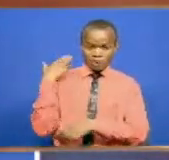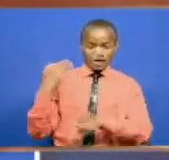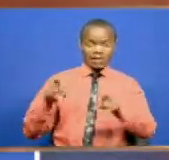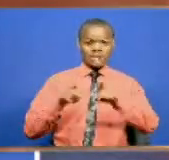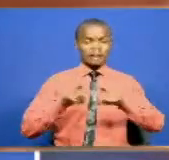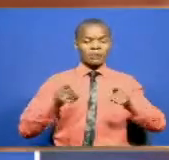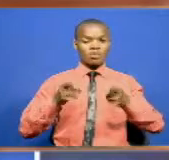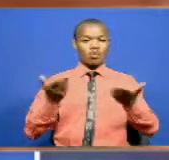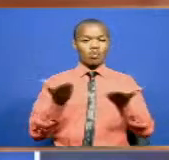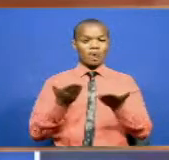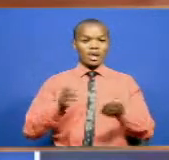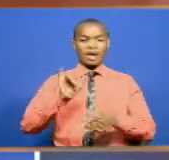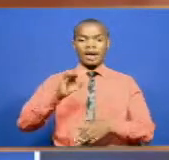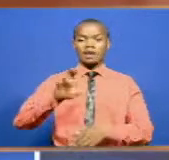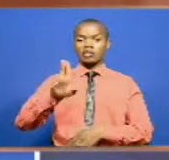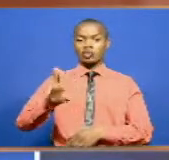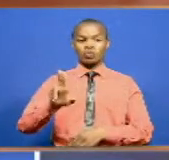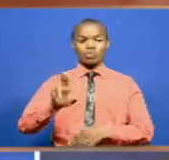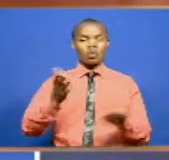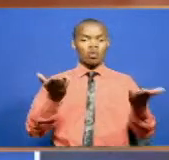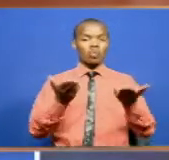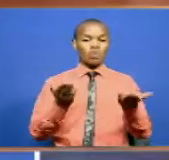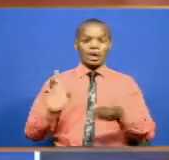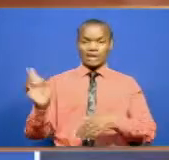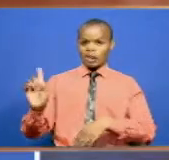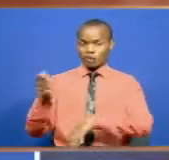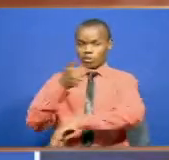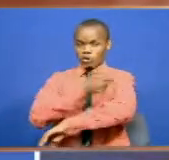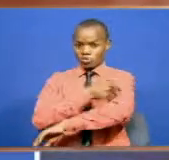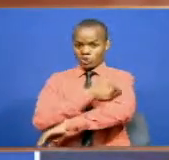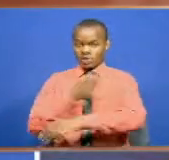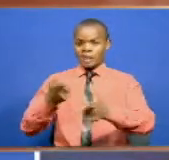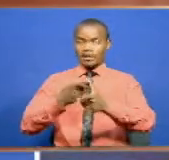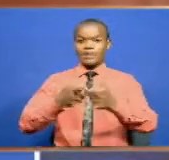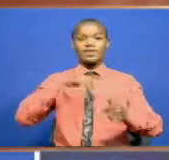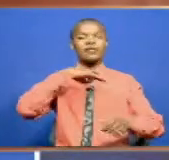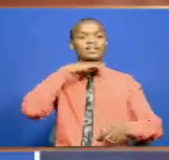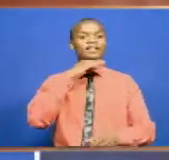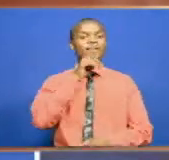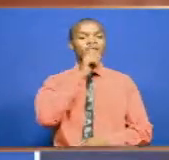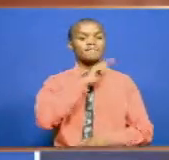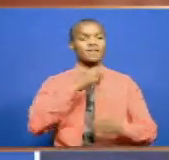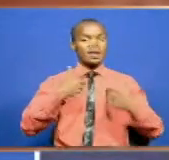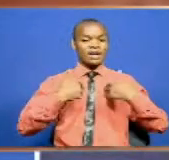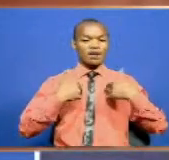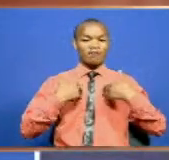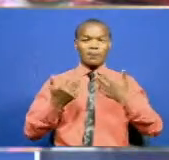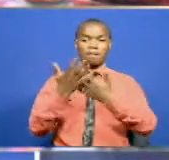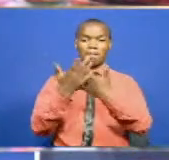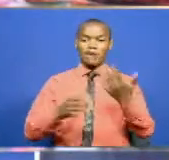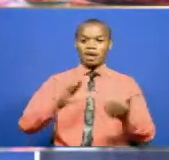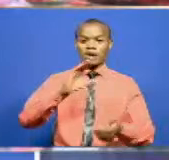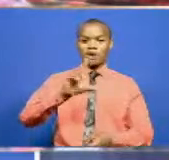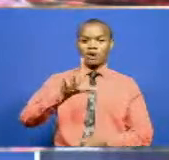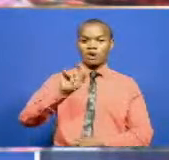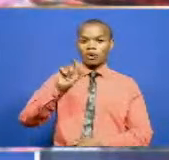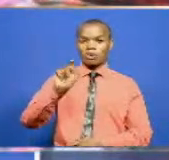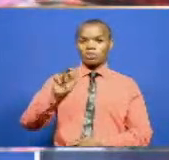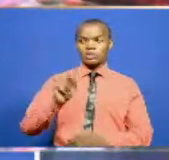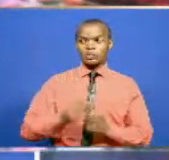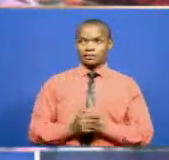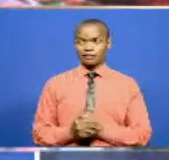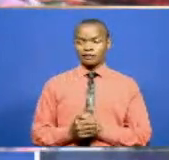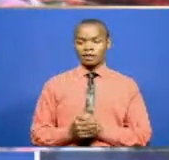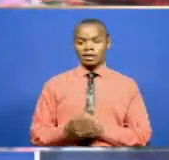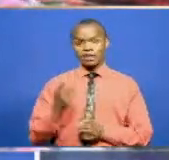at the intensive care unit at Nairobi Hospital, where he succumbed to complications of blood clot. I saw him